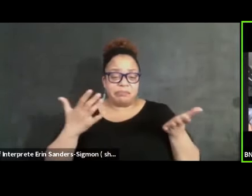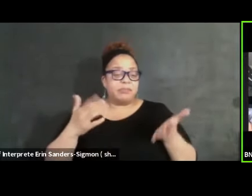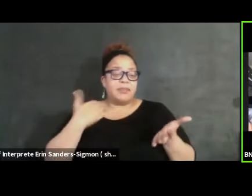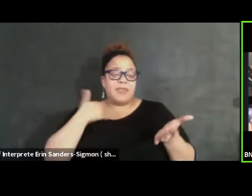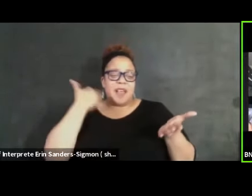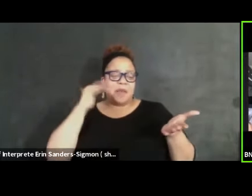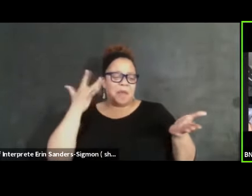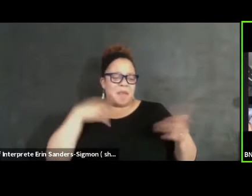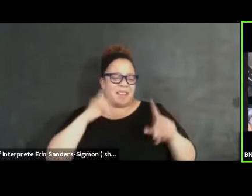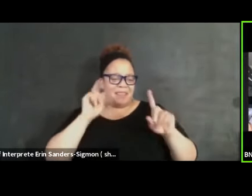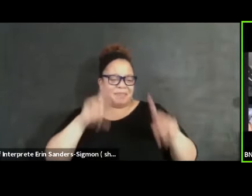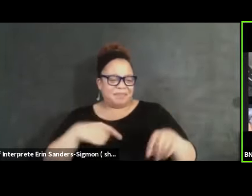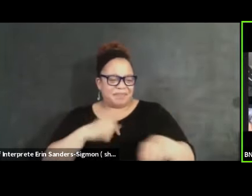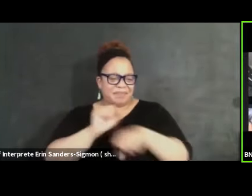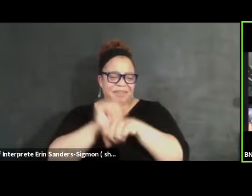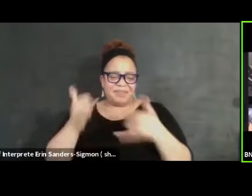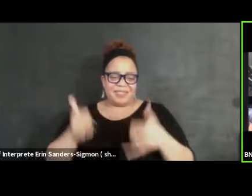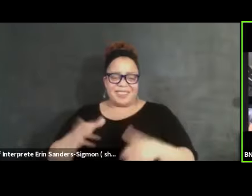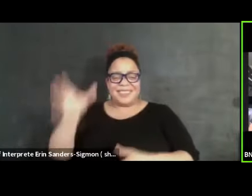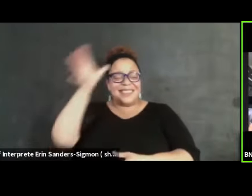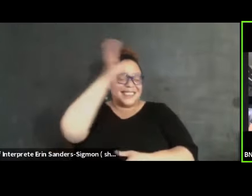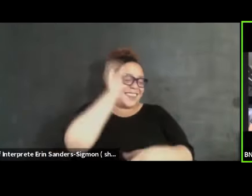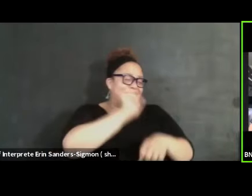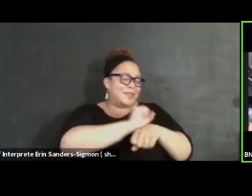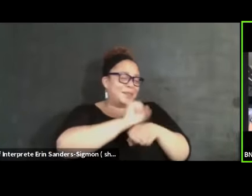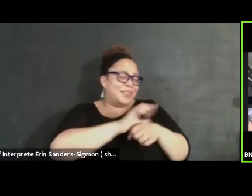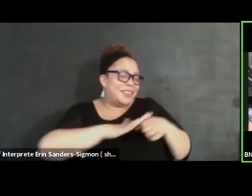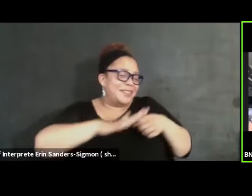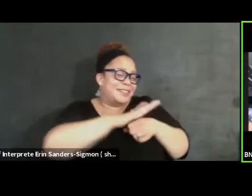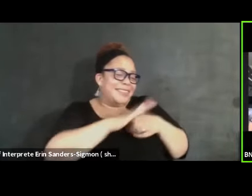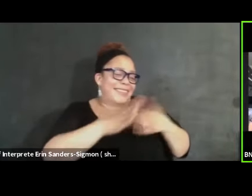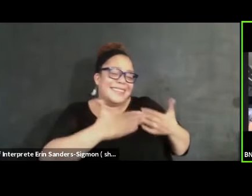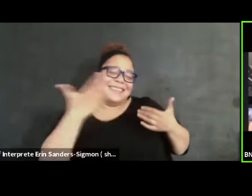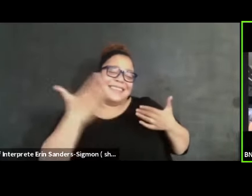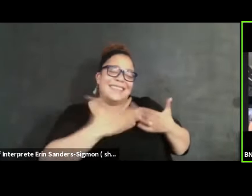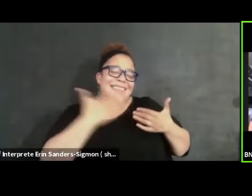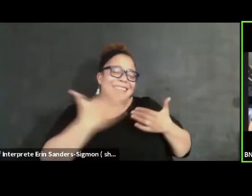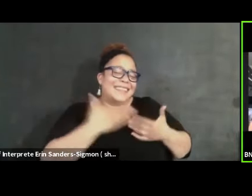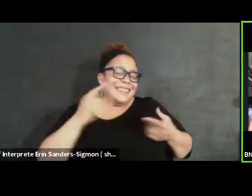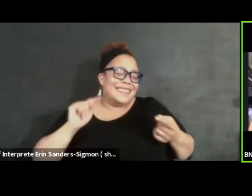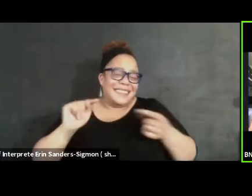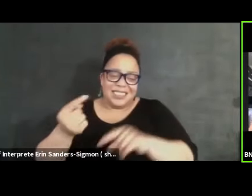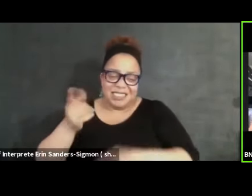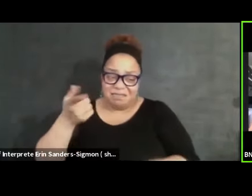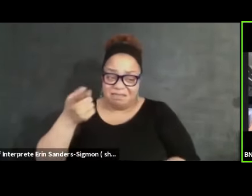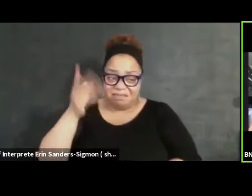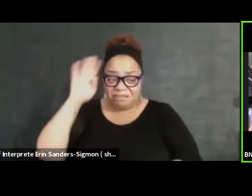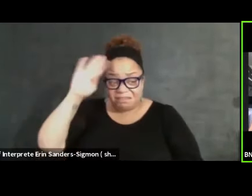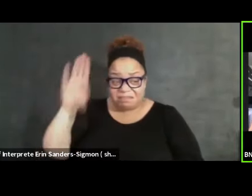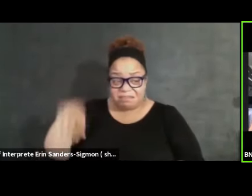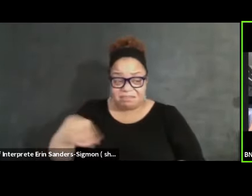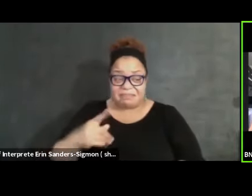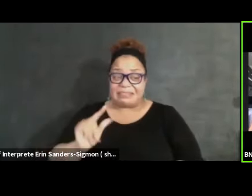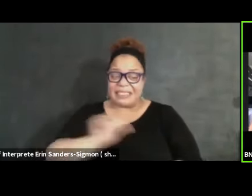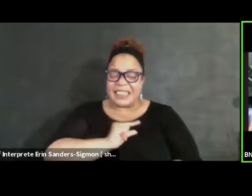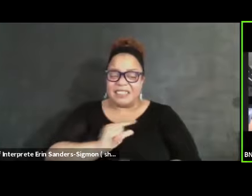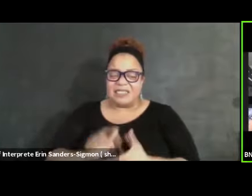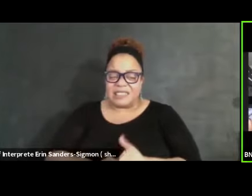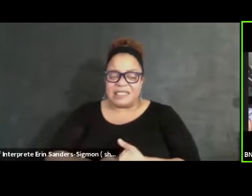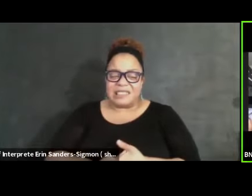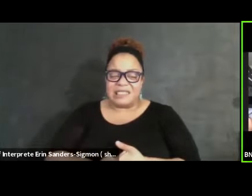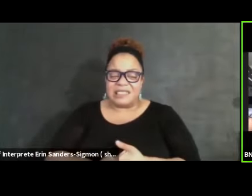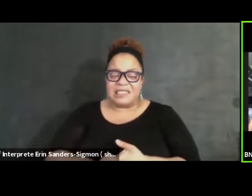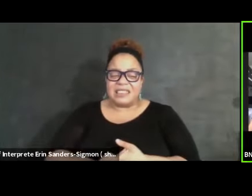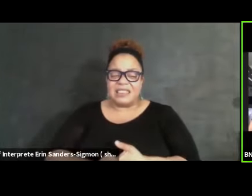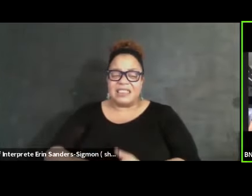work. Dad works in areas where he can easily get hurt. Committing a crime there can get you your own protest. I don't want to be a catalyst